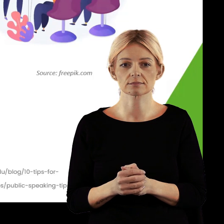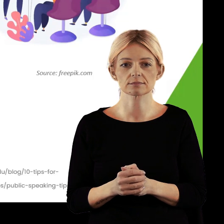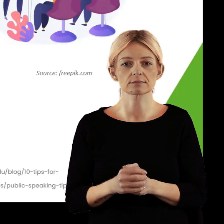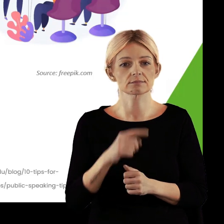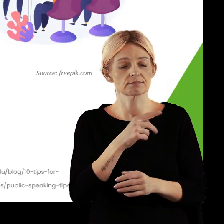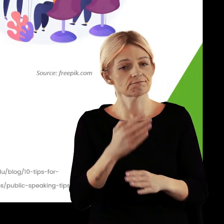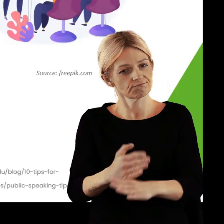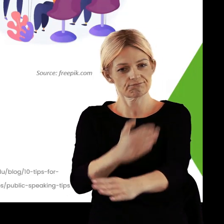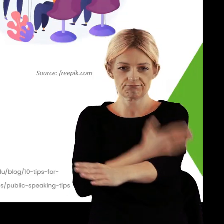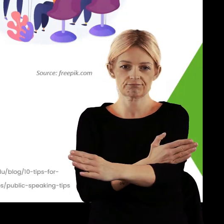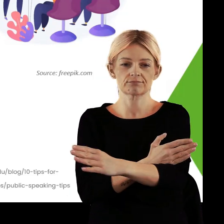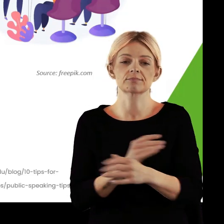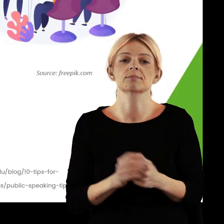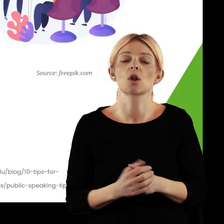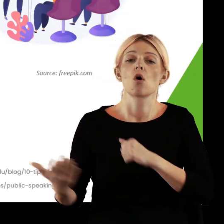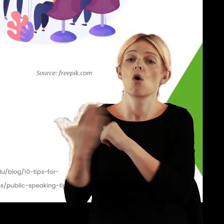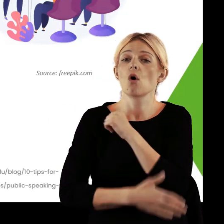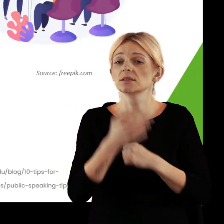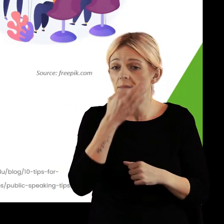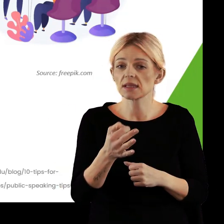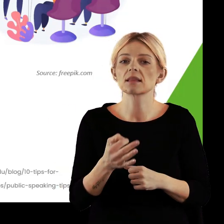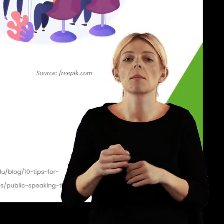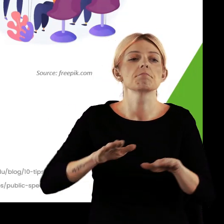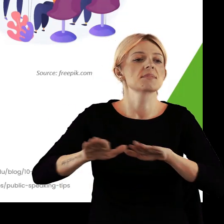you are familiar with this place.